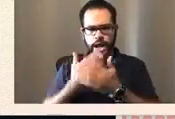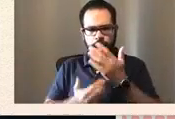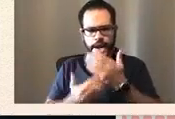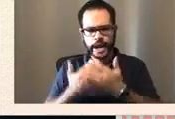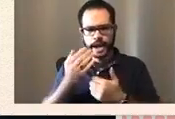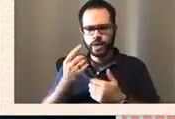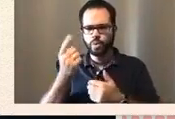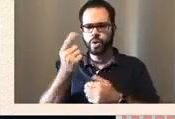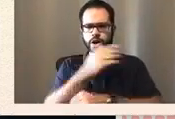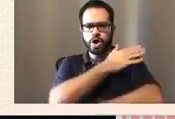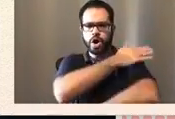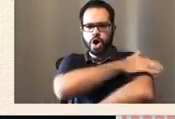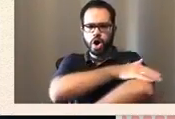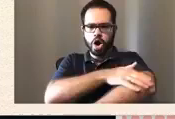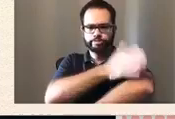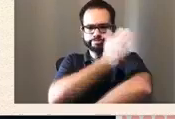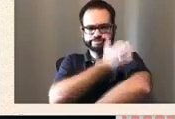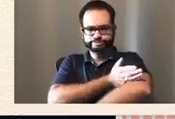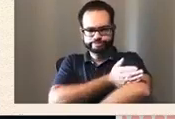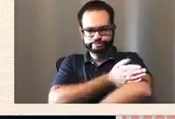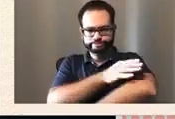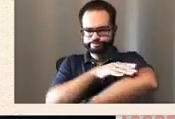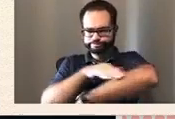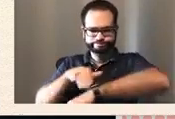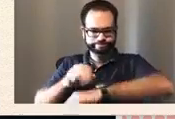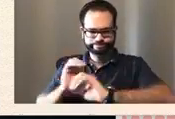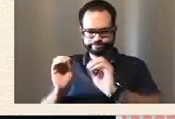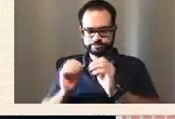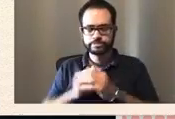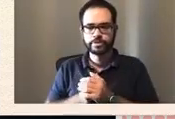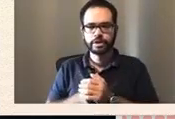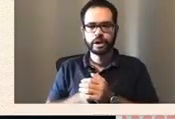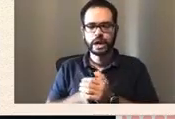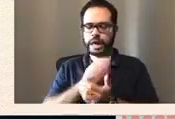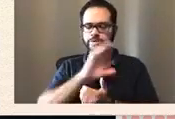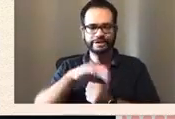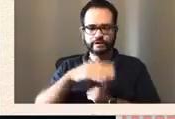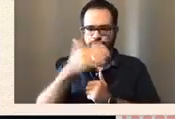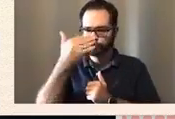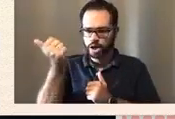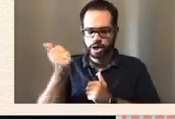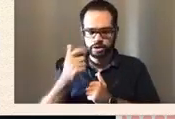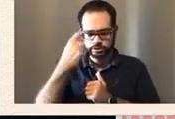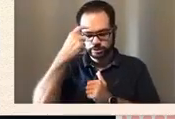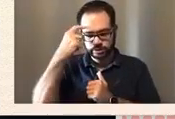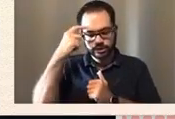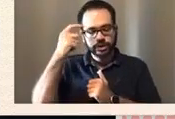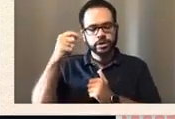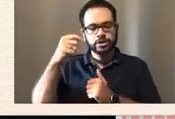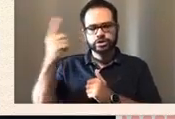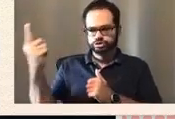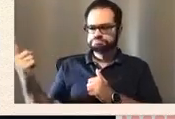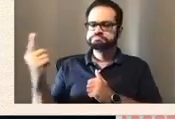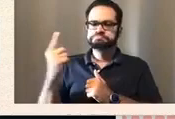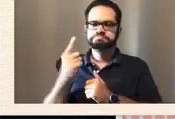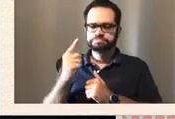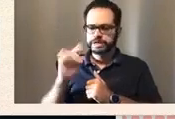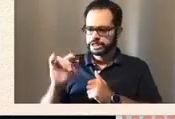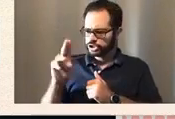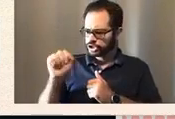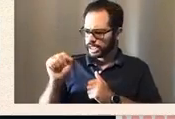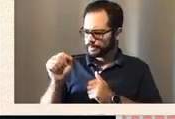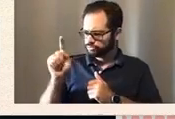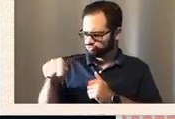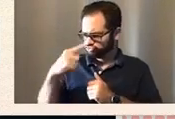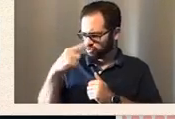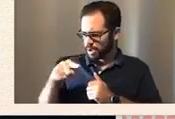at the elbow. And I'll never forget once when she came to me and said, "James, can you help me